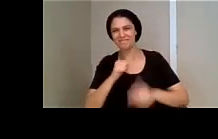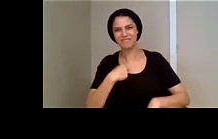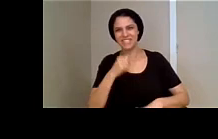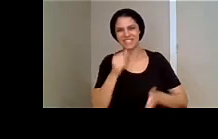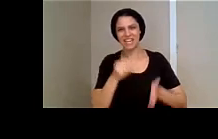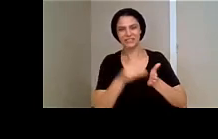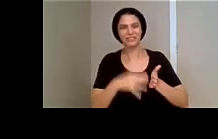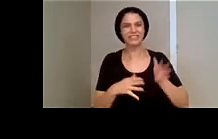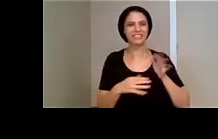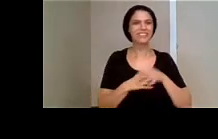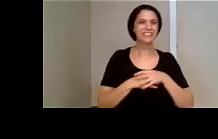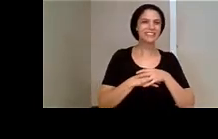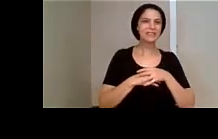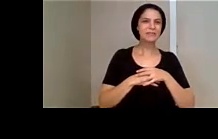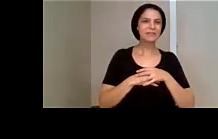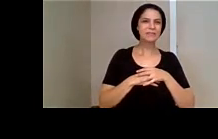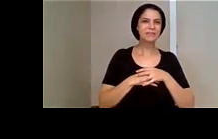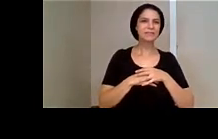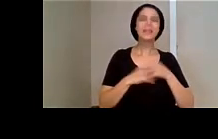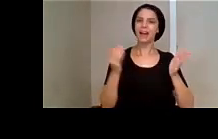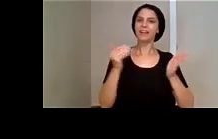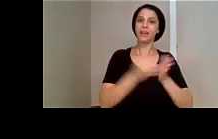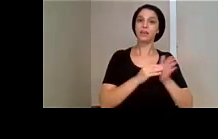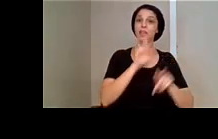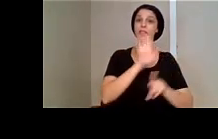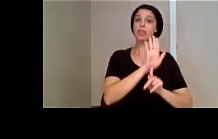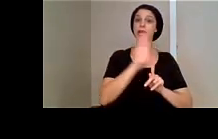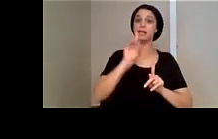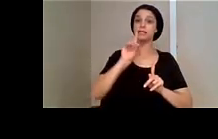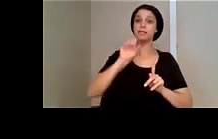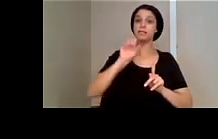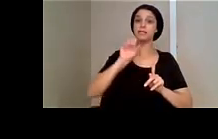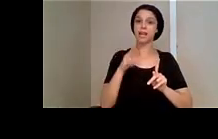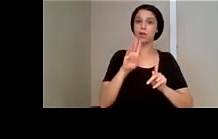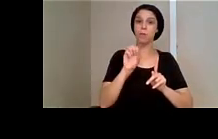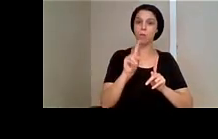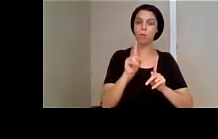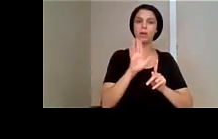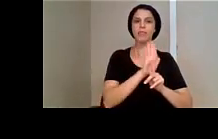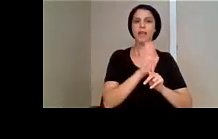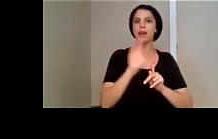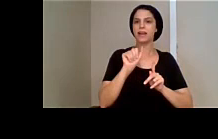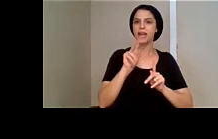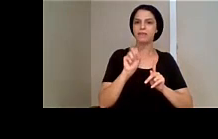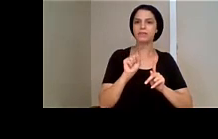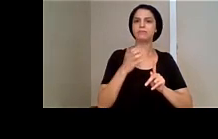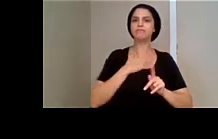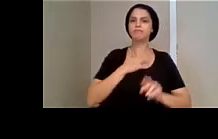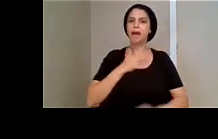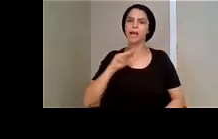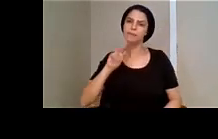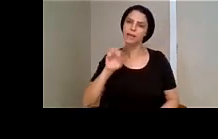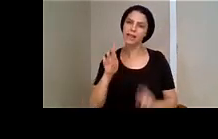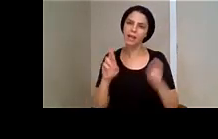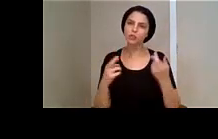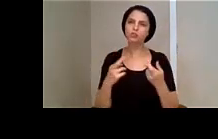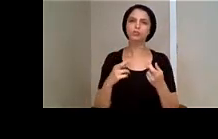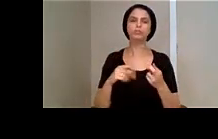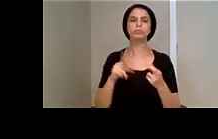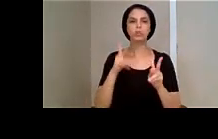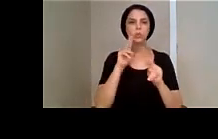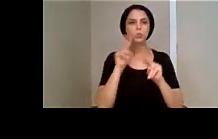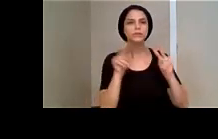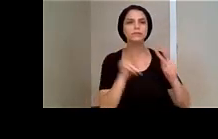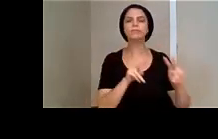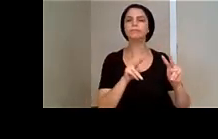go. And it will take them, as Jenny mentioned, to their dashboard. And this is Canvas, also known as myMCPS Classroom, where they will see